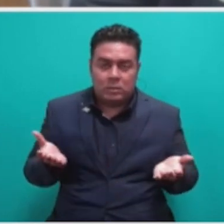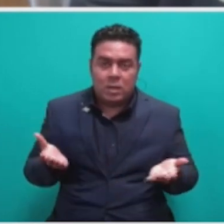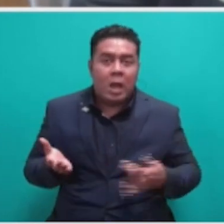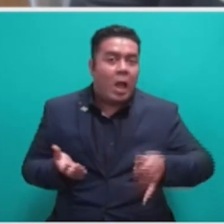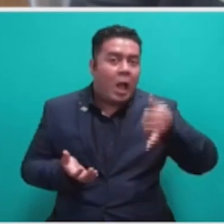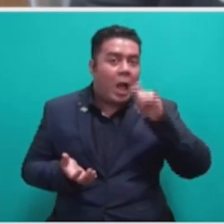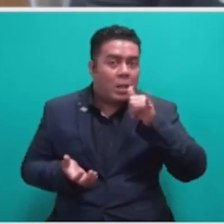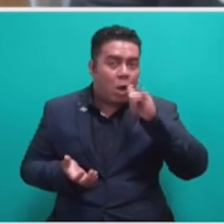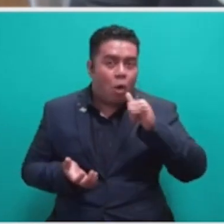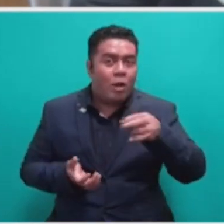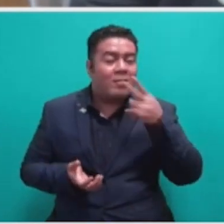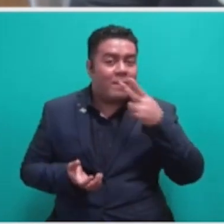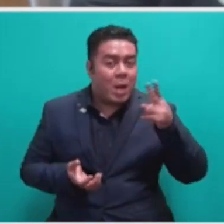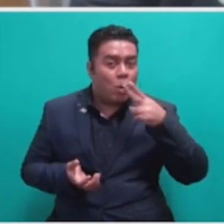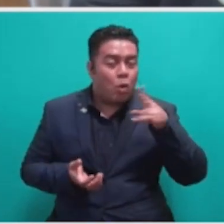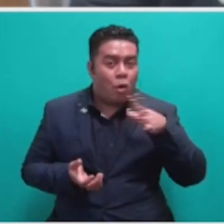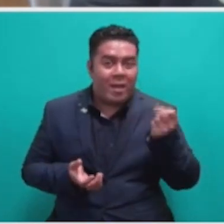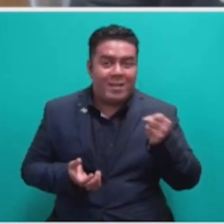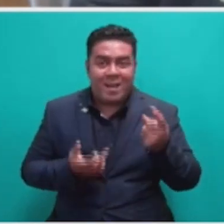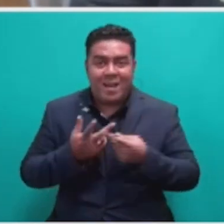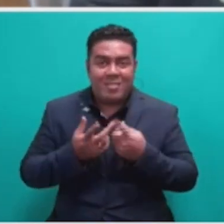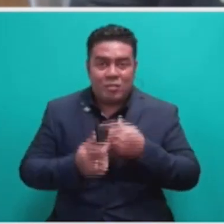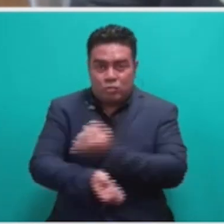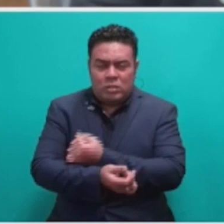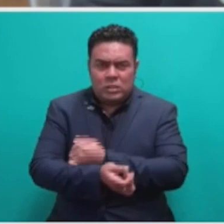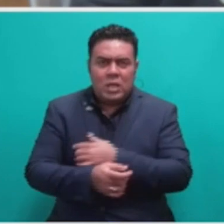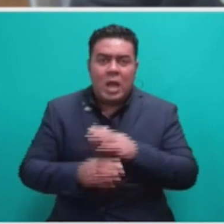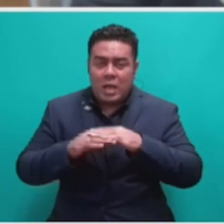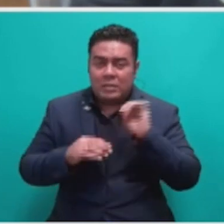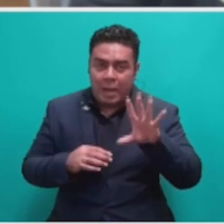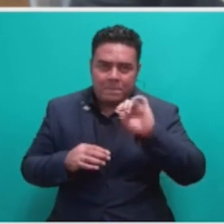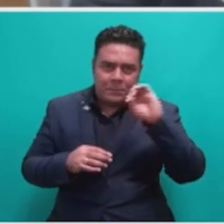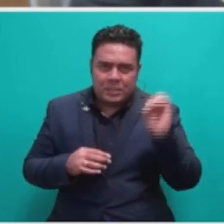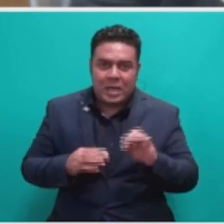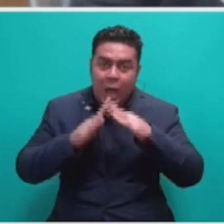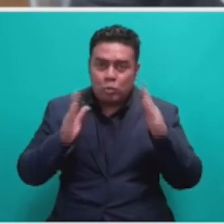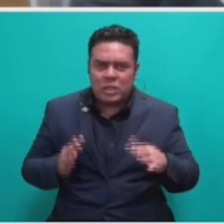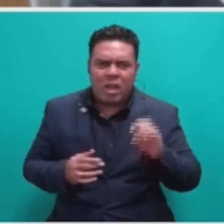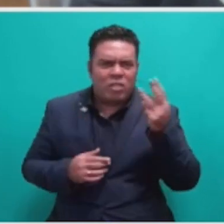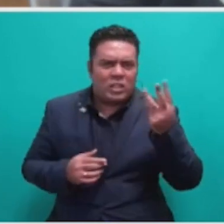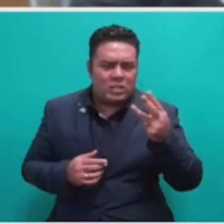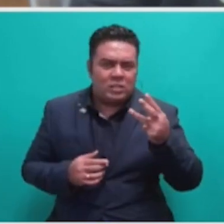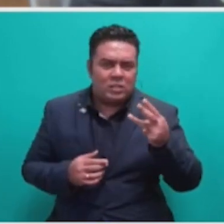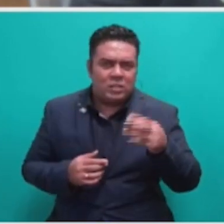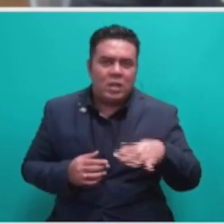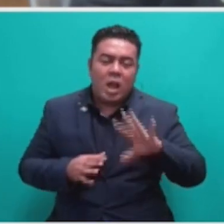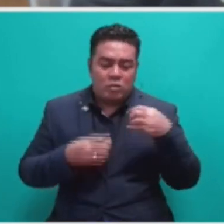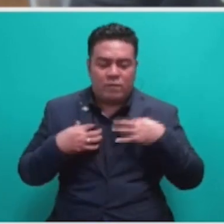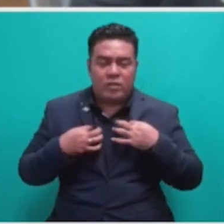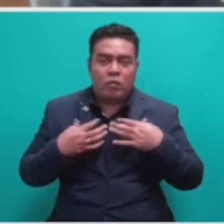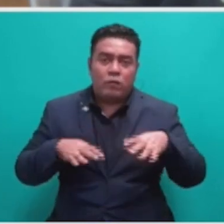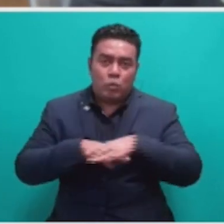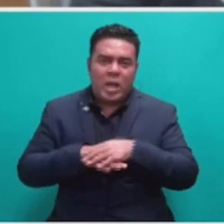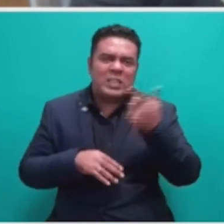Alcohol, tobacco and narcotics, it's 10%. Housing and utilities, 13%. Household finishing, clothing,